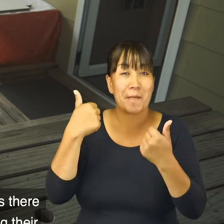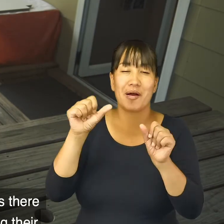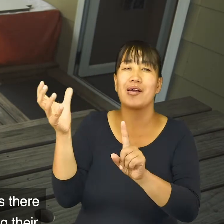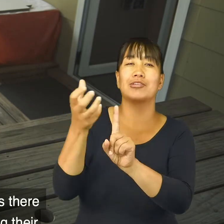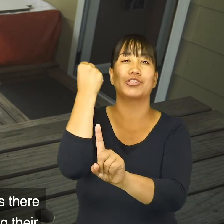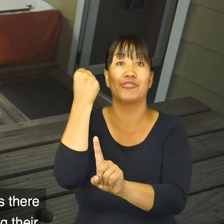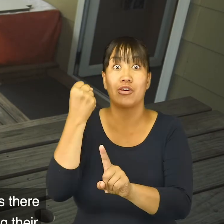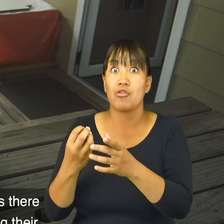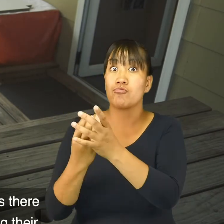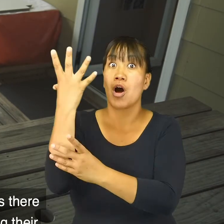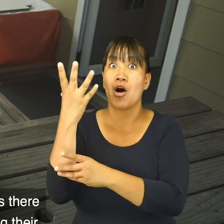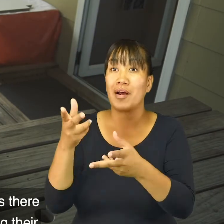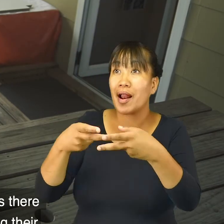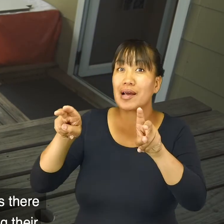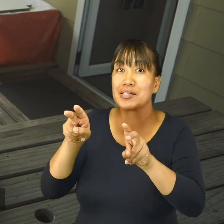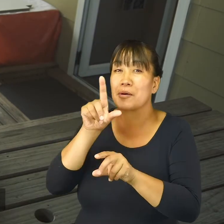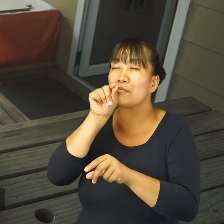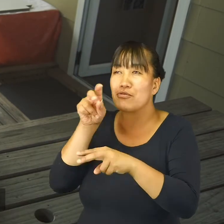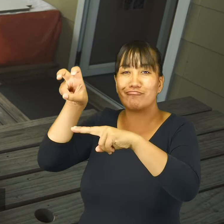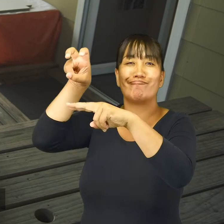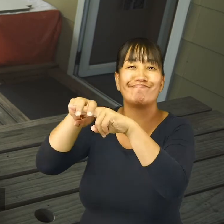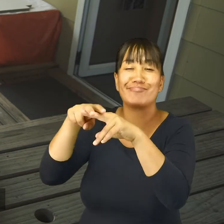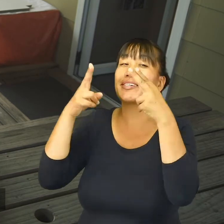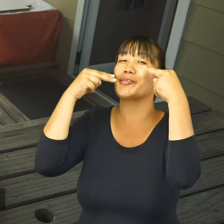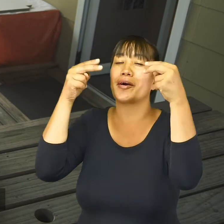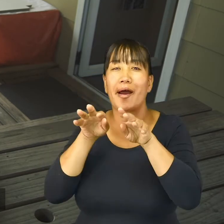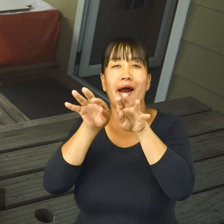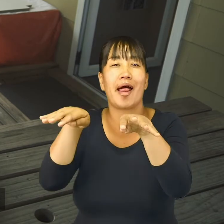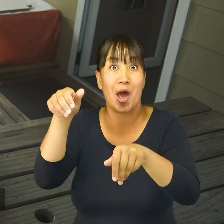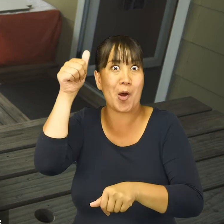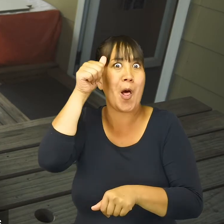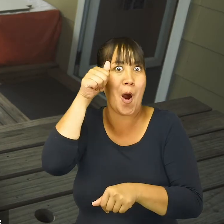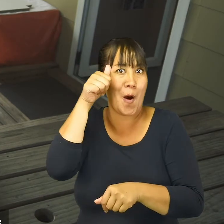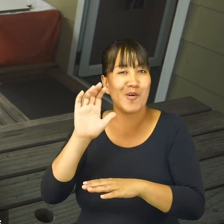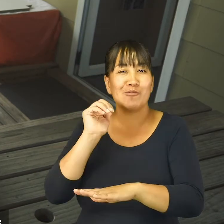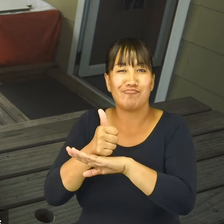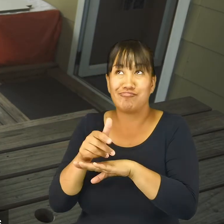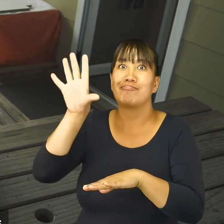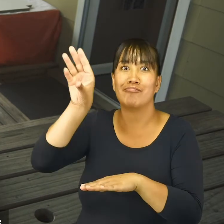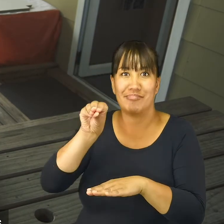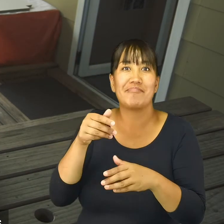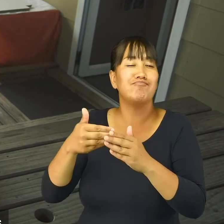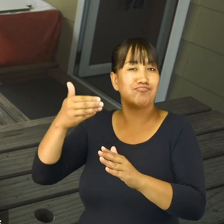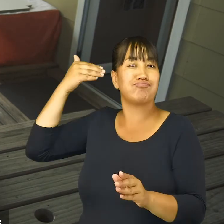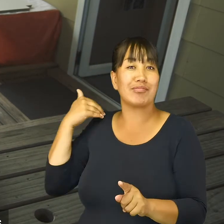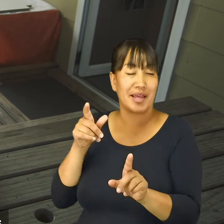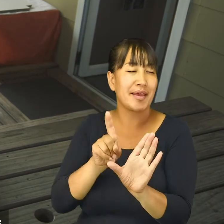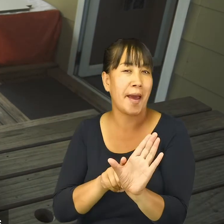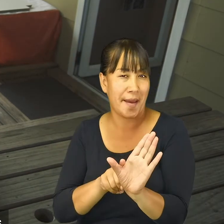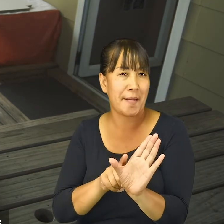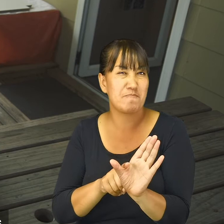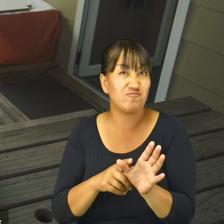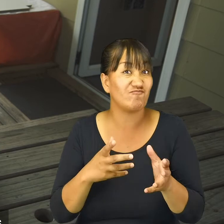there with birds in them singing and nests and everything. And it's because they set that seed, and